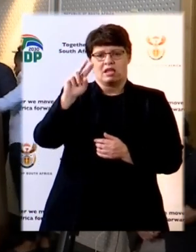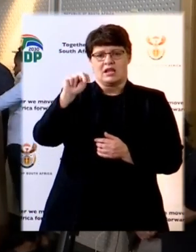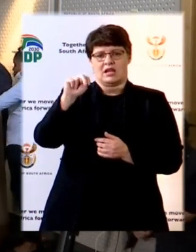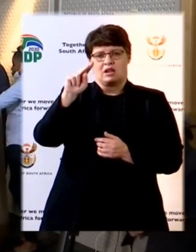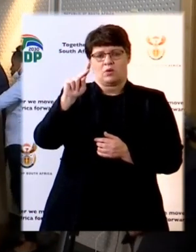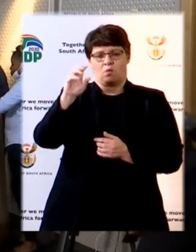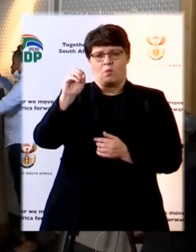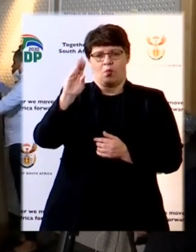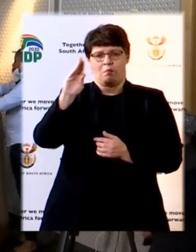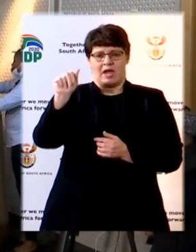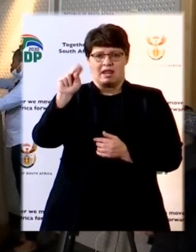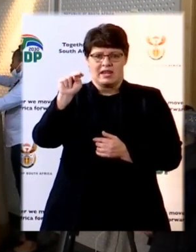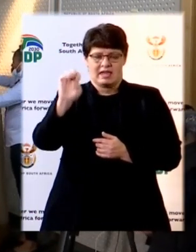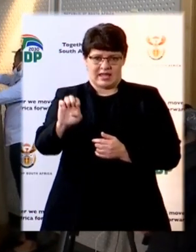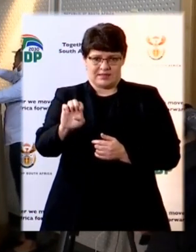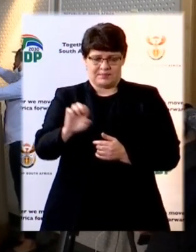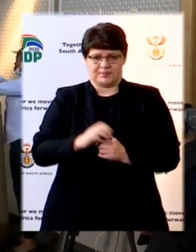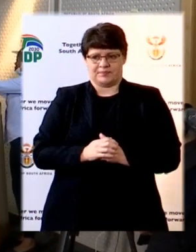much.